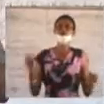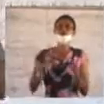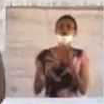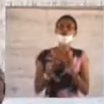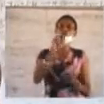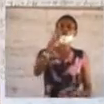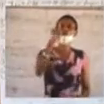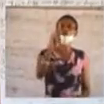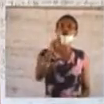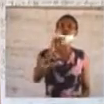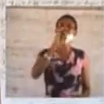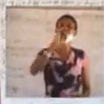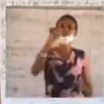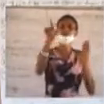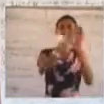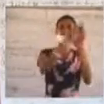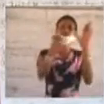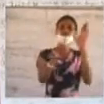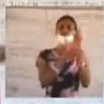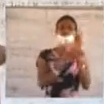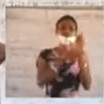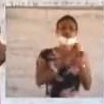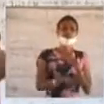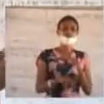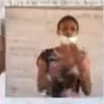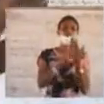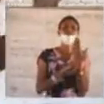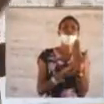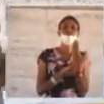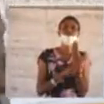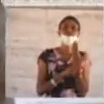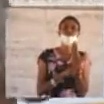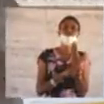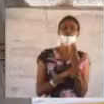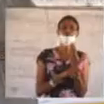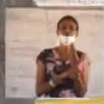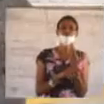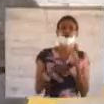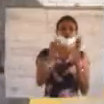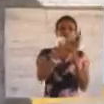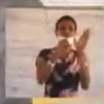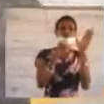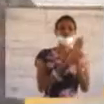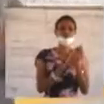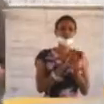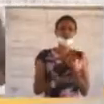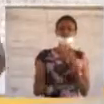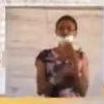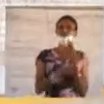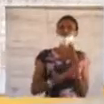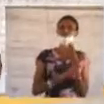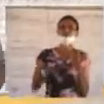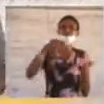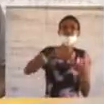What you can see in them, the attitude towards people, their behaviors towards people and the society